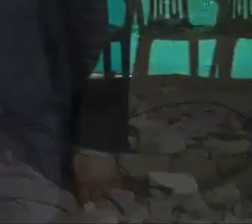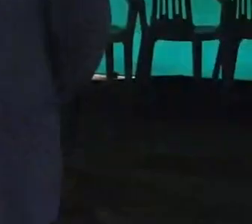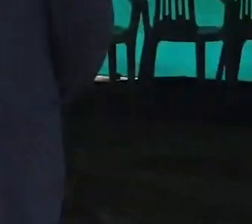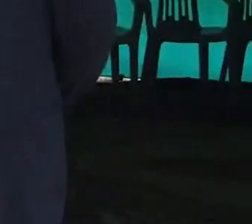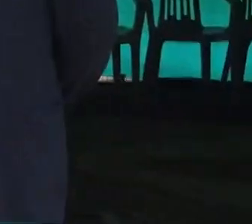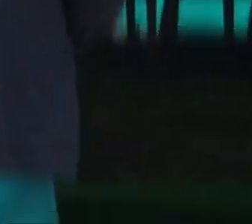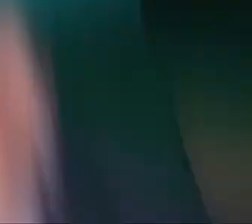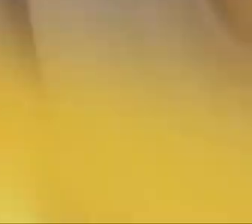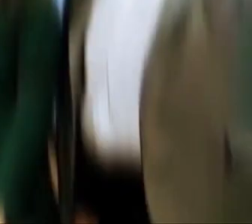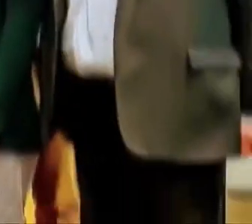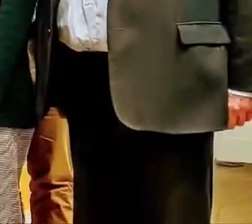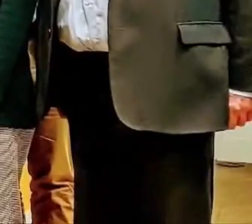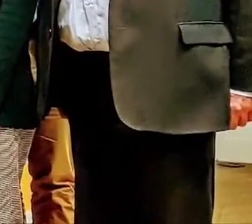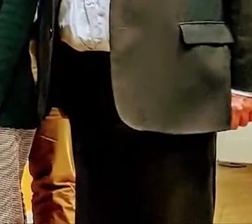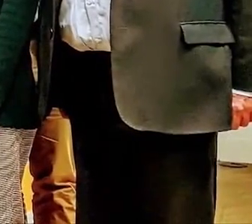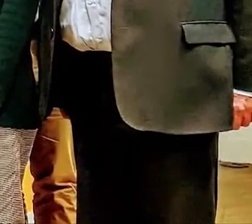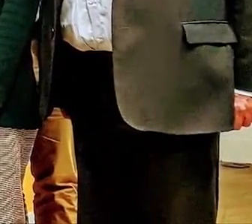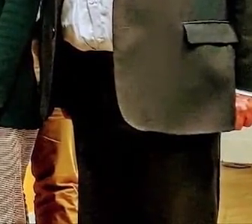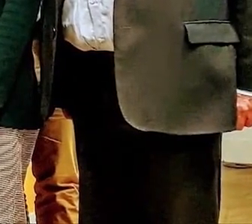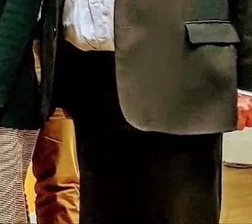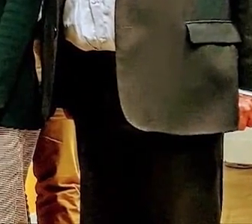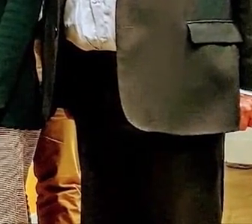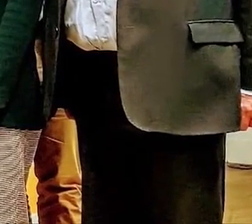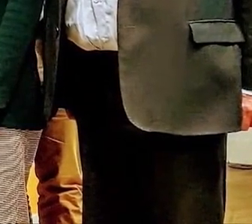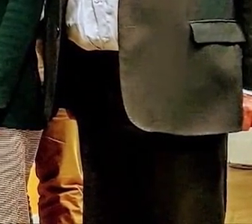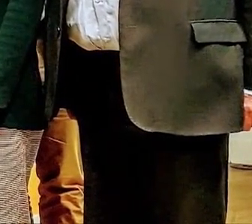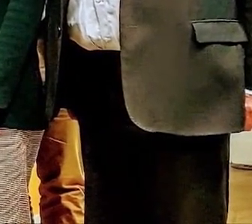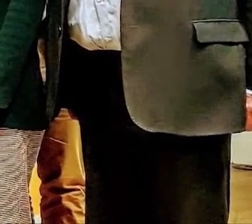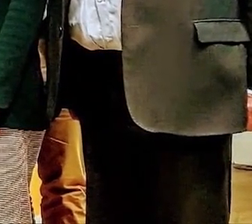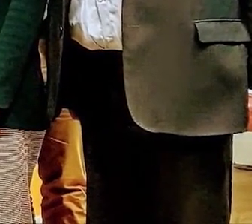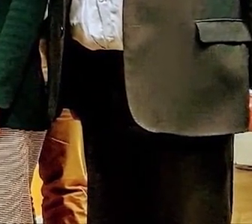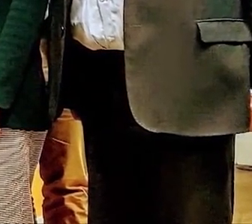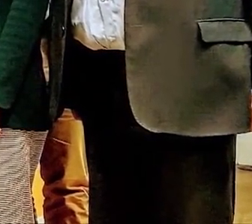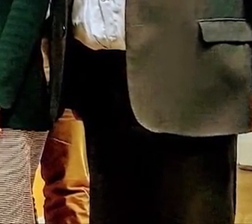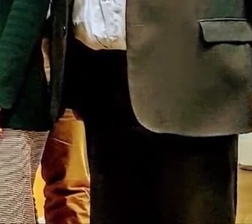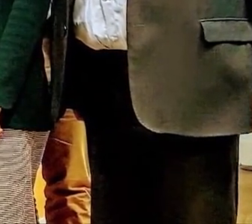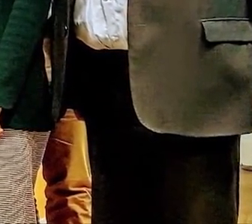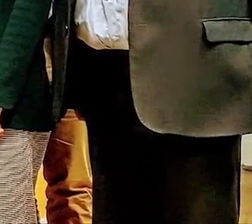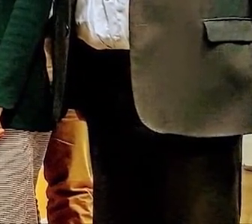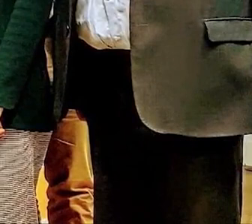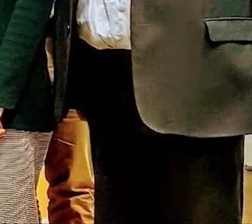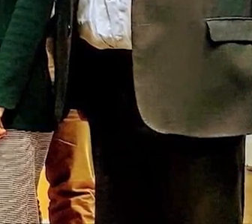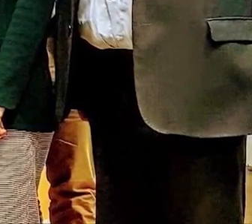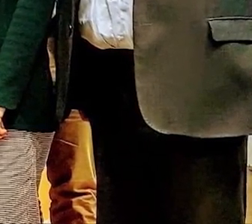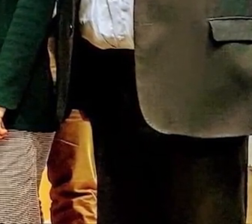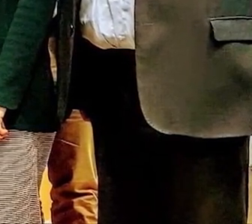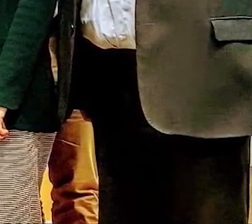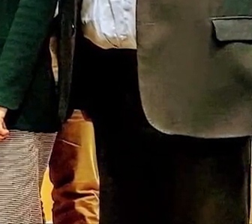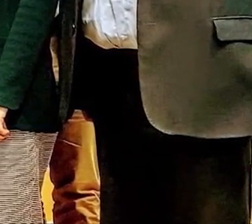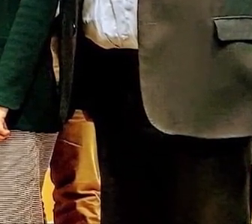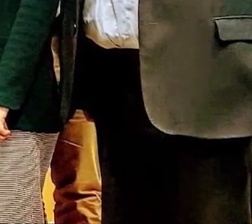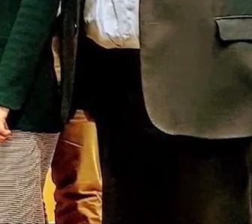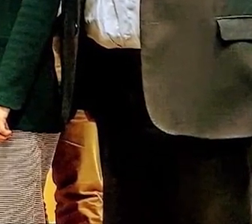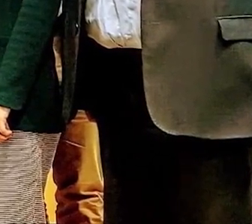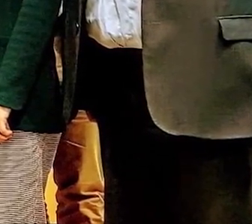Middle East. The party has a robust system of international institutions, including the Federal